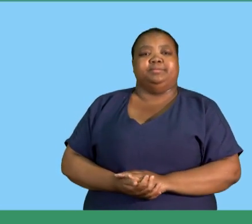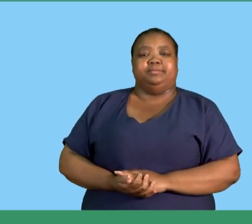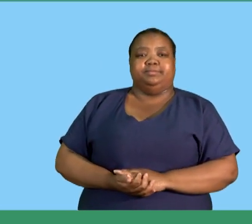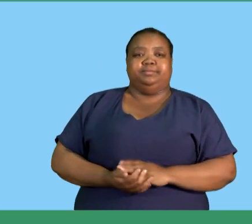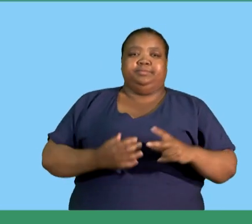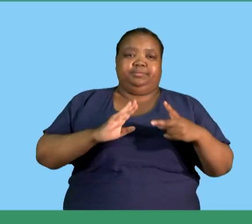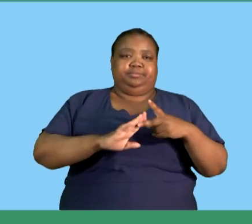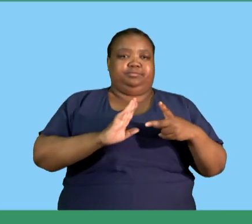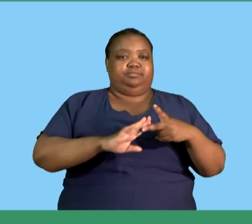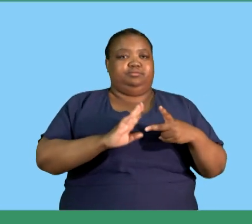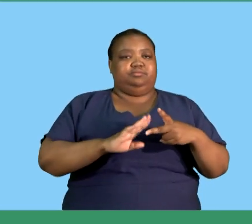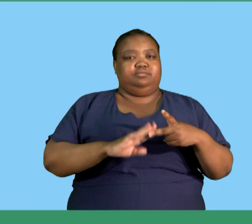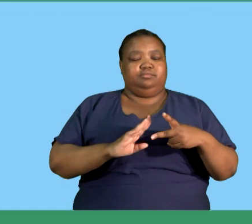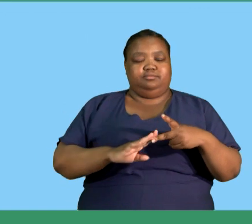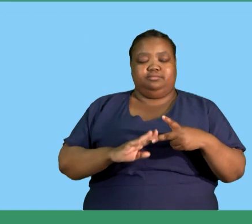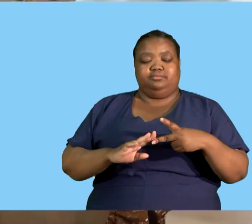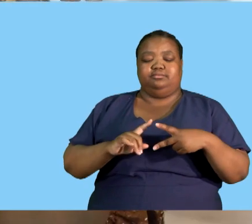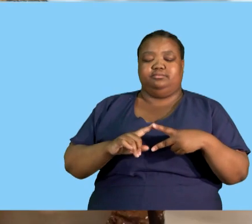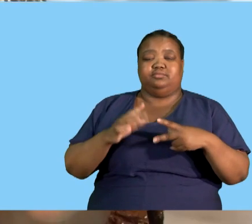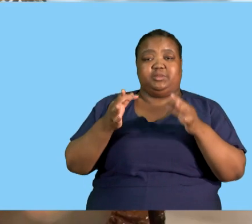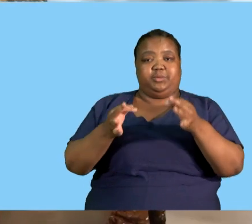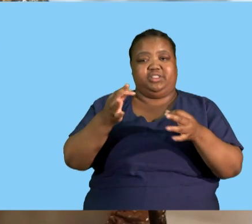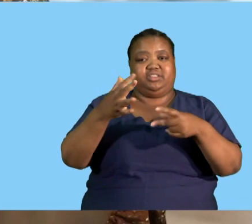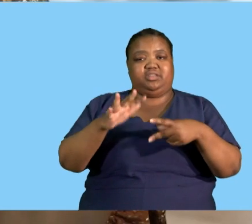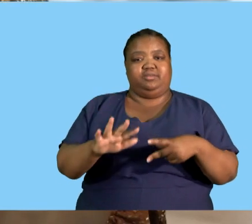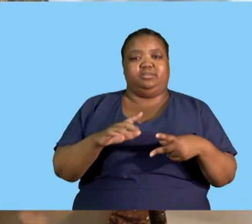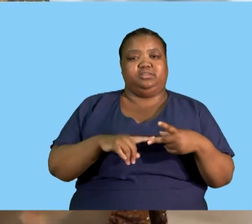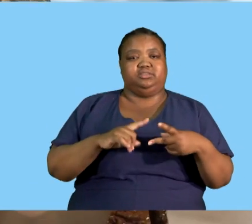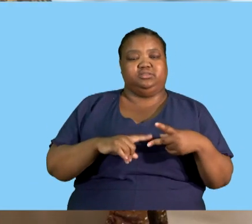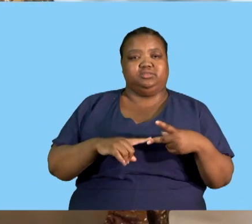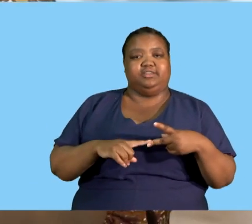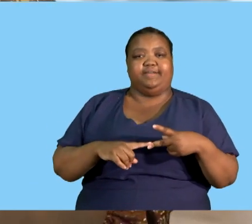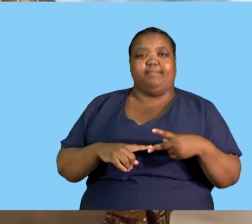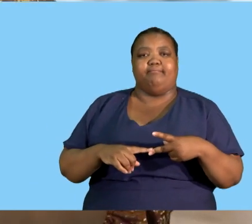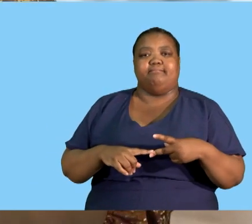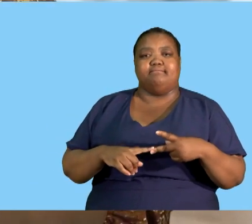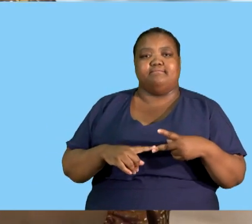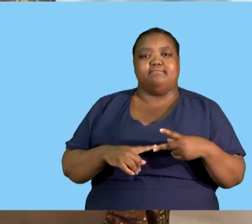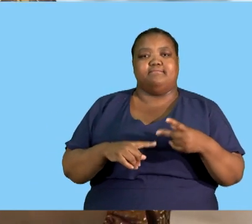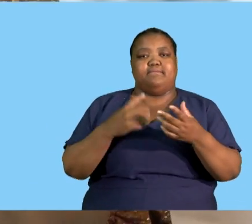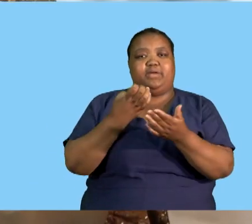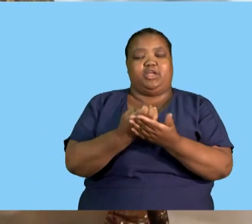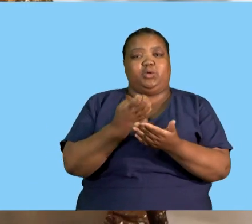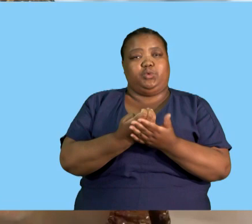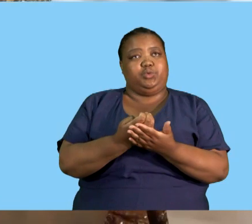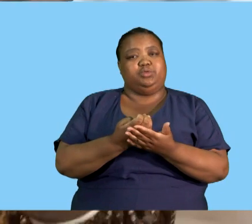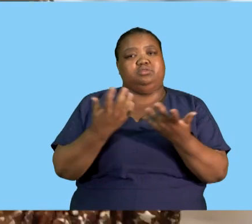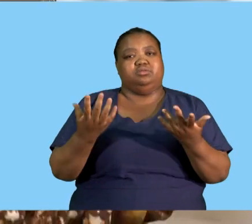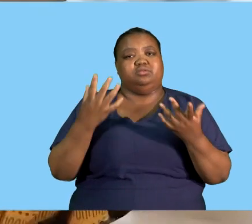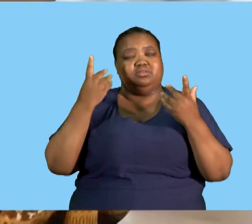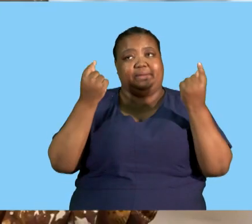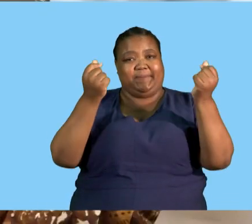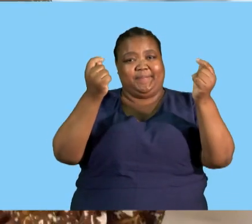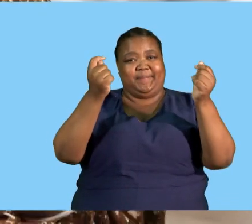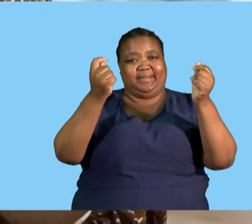to the second one. Like I said, it's an acronym that was political. We are done with political. Now we're looking at economic. Economic, think